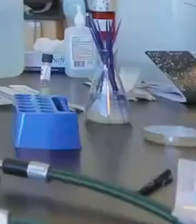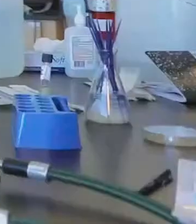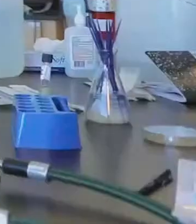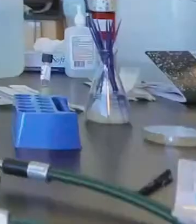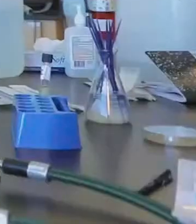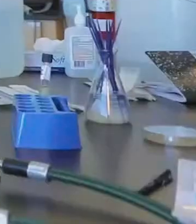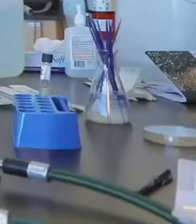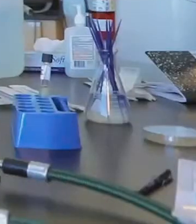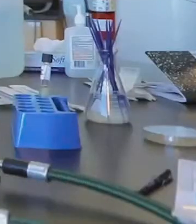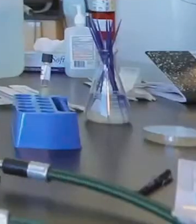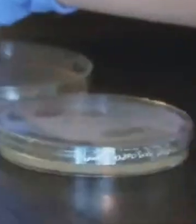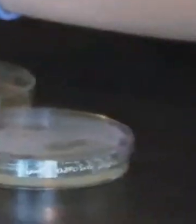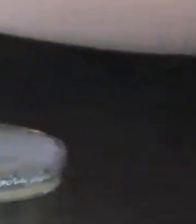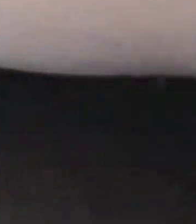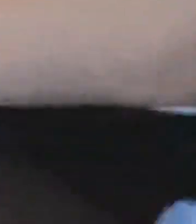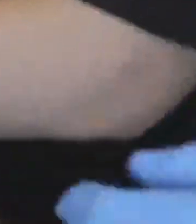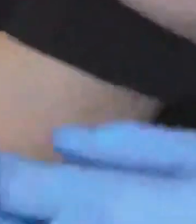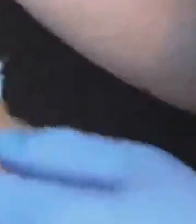healthcare,